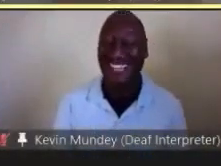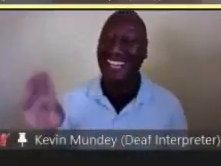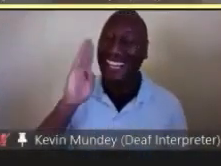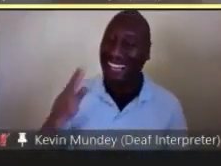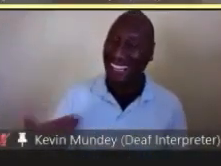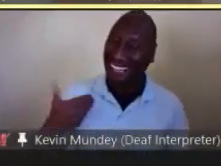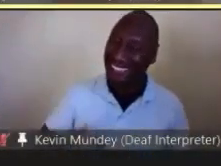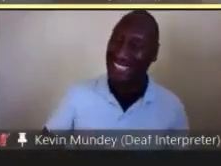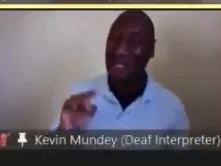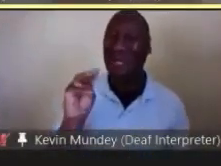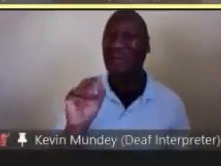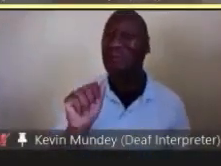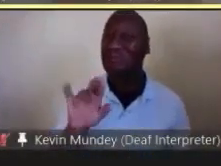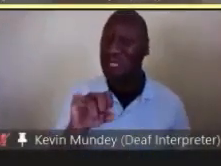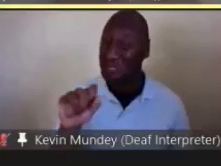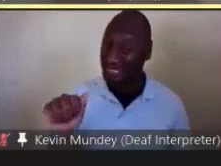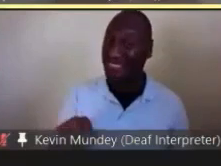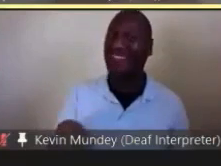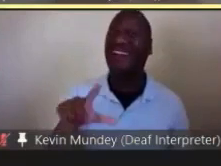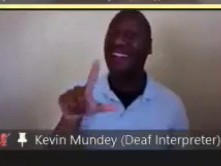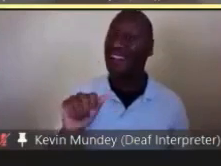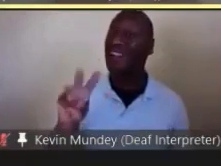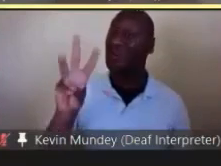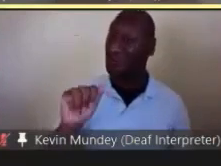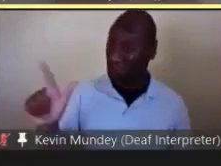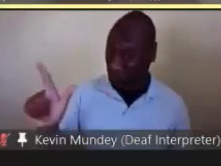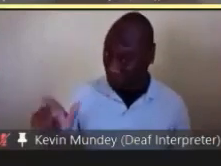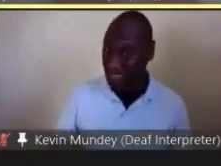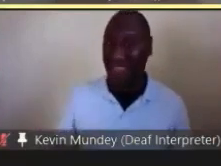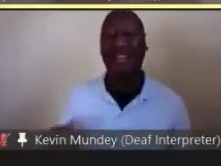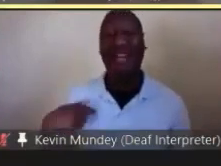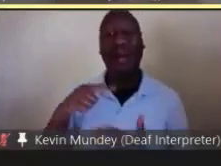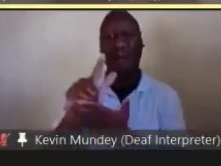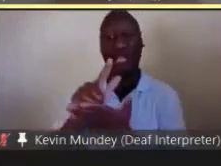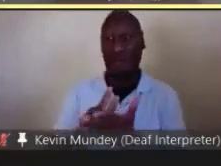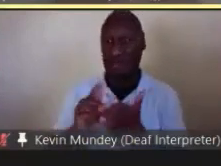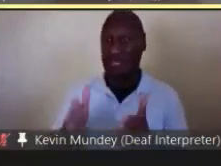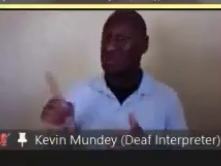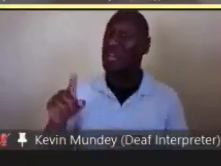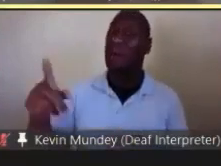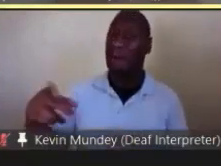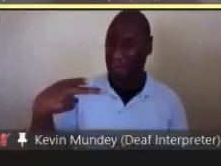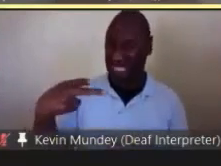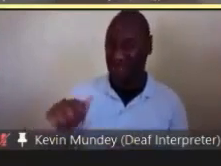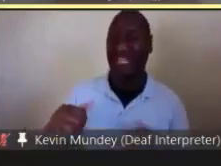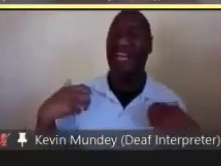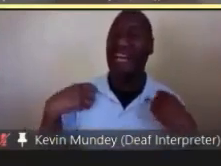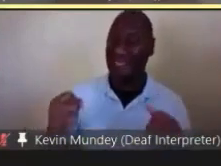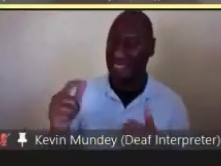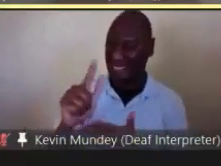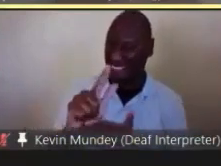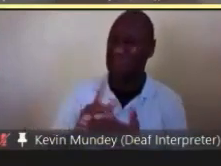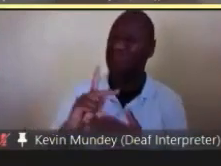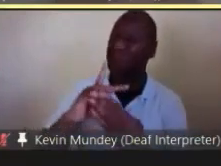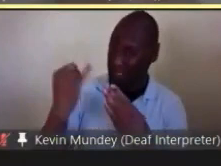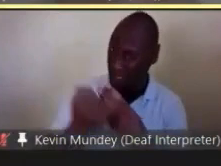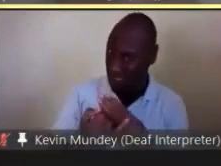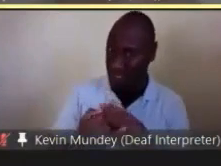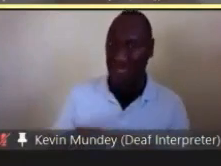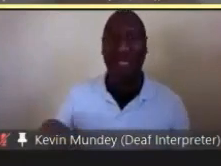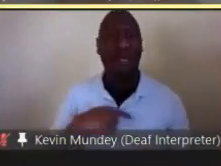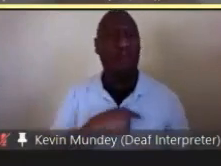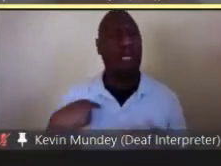My name is Marissa Lawal, and I'm an attorney with the Pennsylvania Health Law Project. At the Health Law Project,